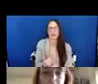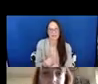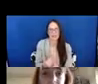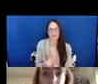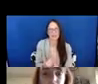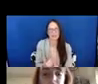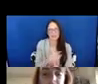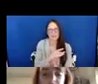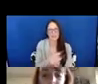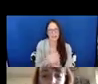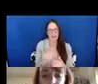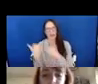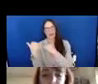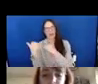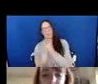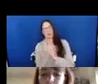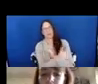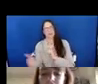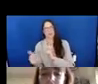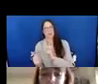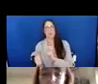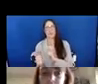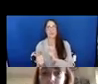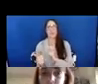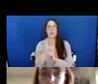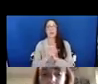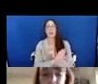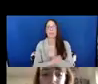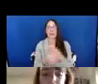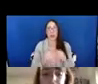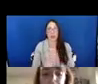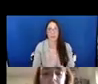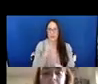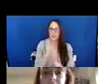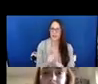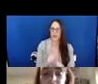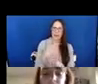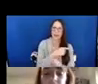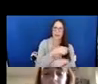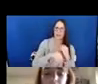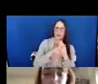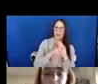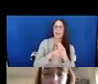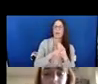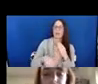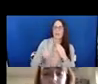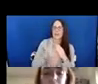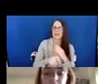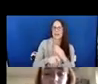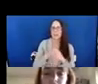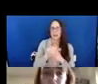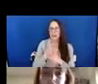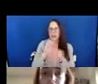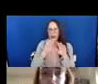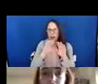These carers and their efforts, rather than the enhancement of the virtual encounter, need to be care ethics site of